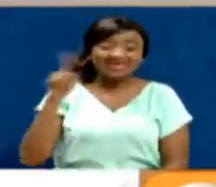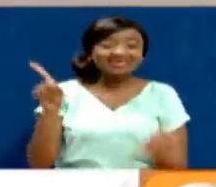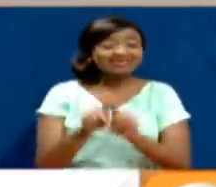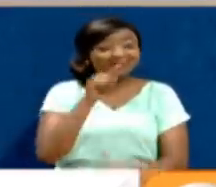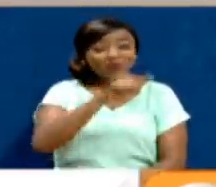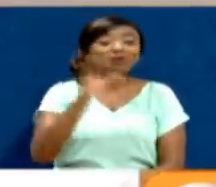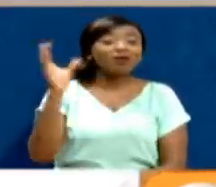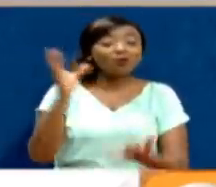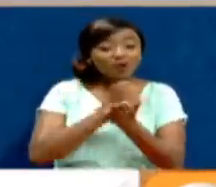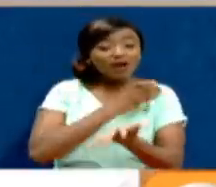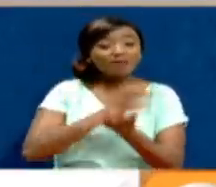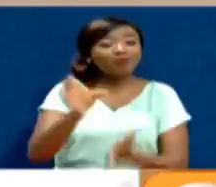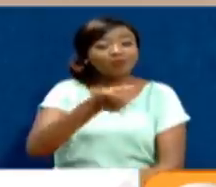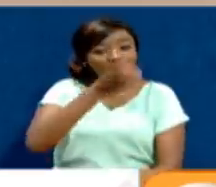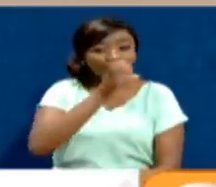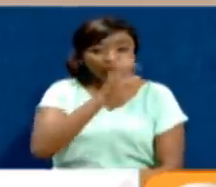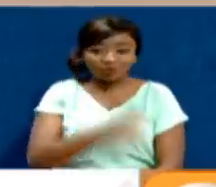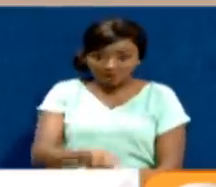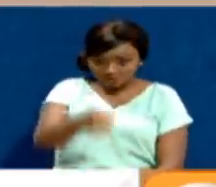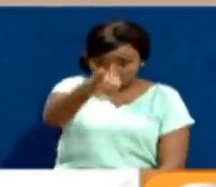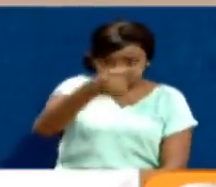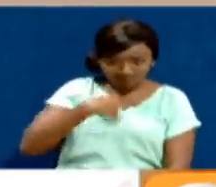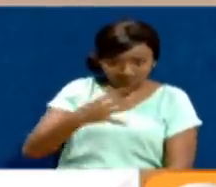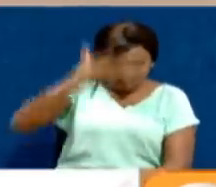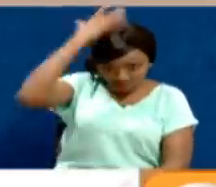Mimsi mlevi. However,